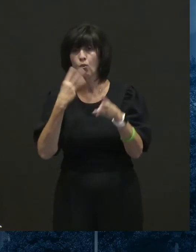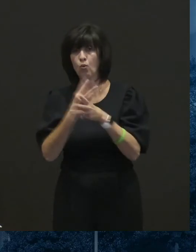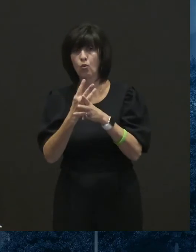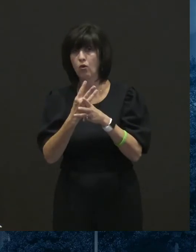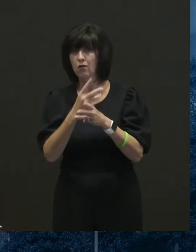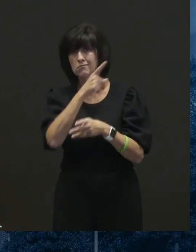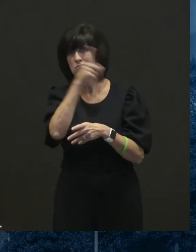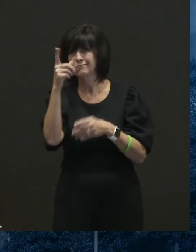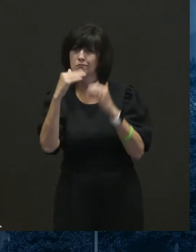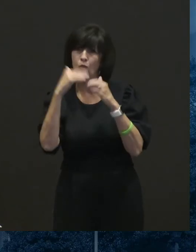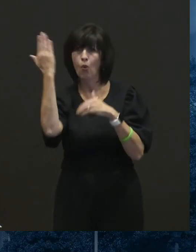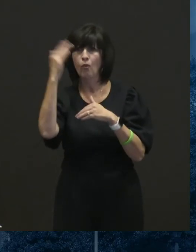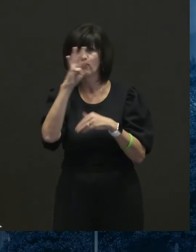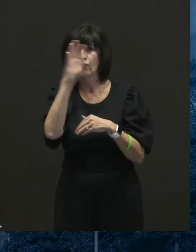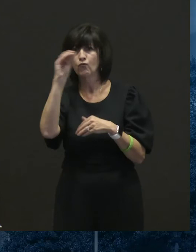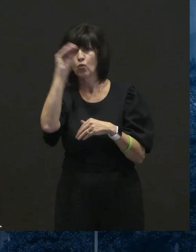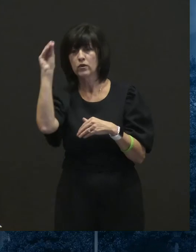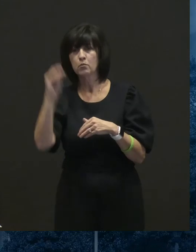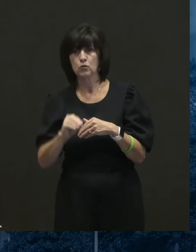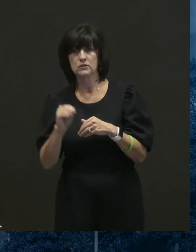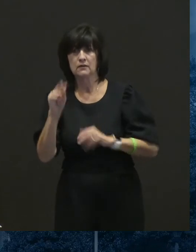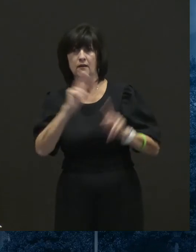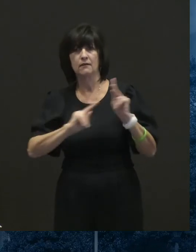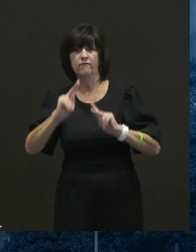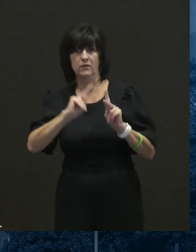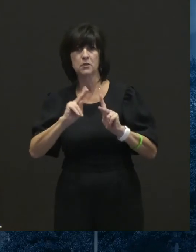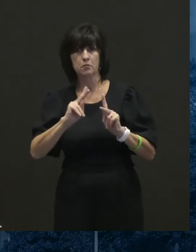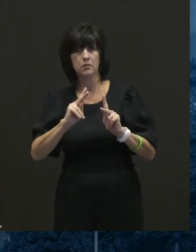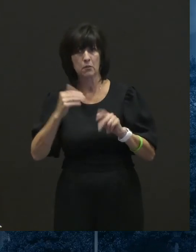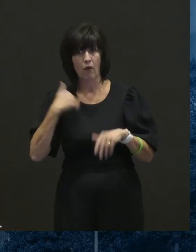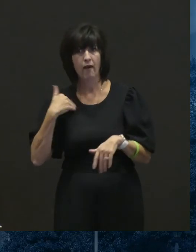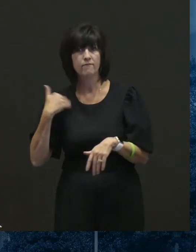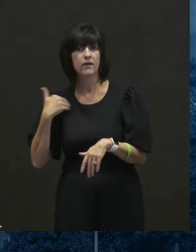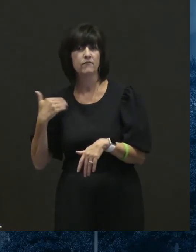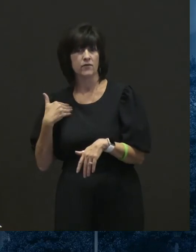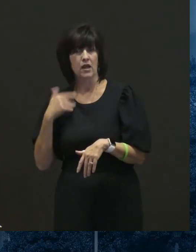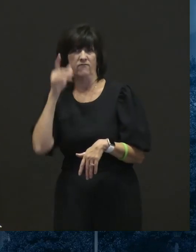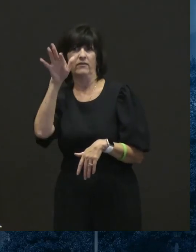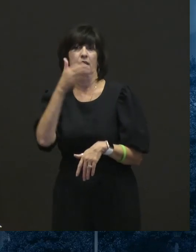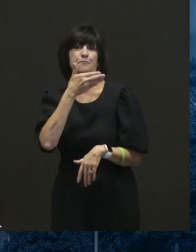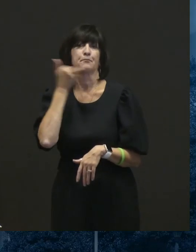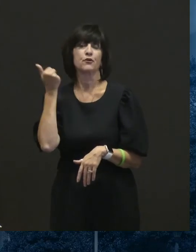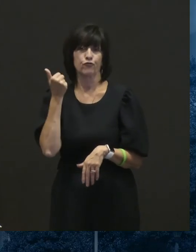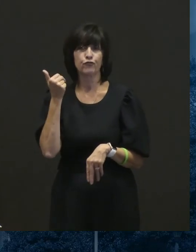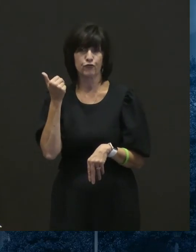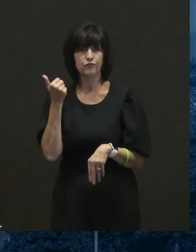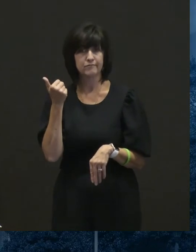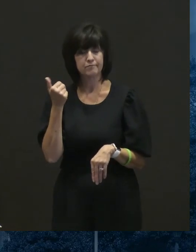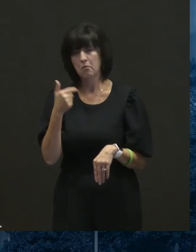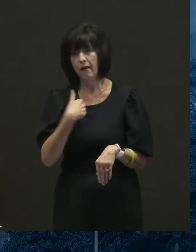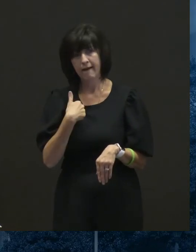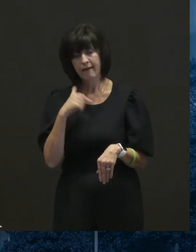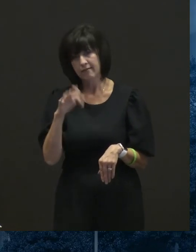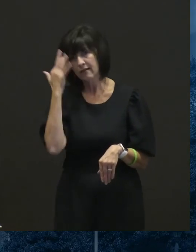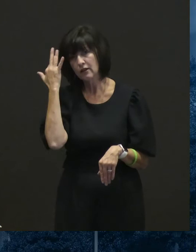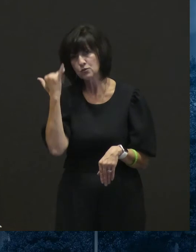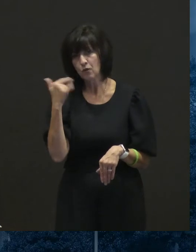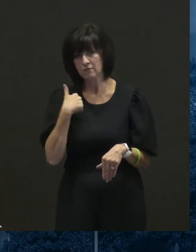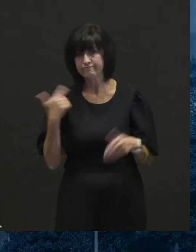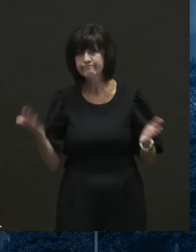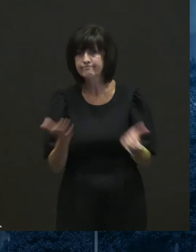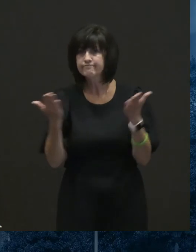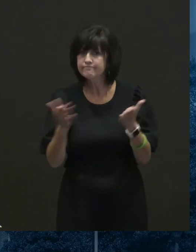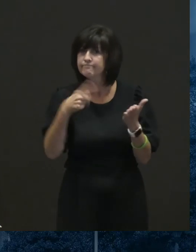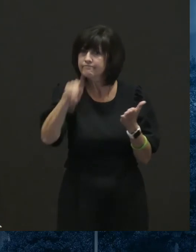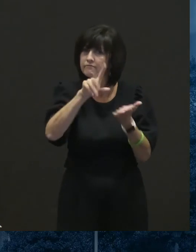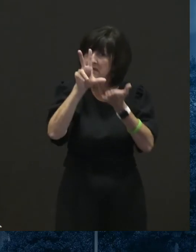it. That's much more effective. But I would encourage as many Delawareans as possible to download it. We understand that other